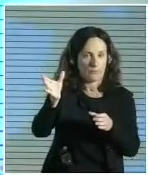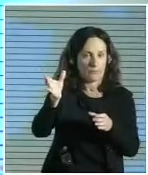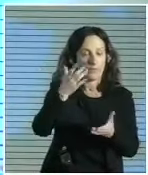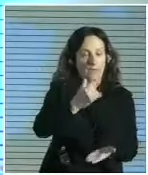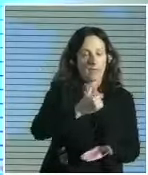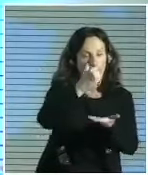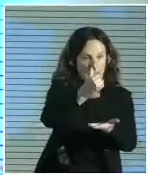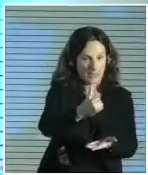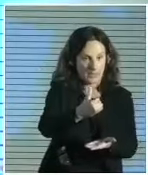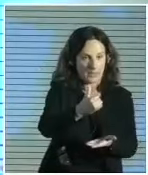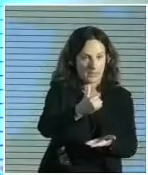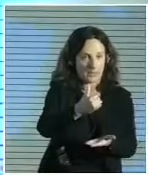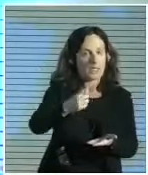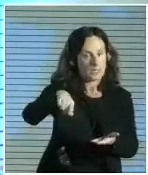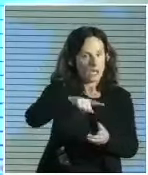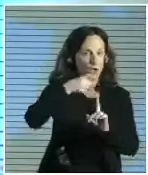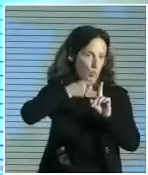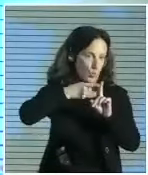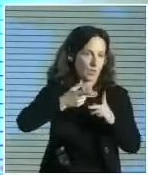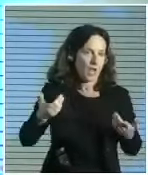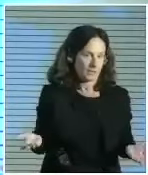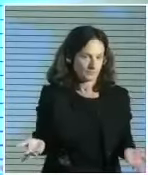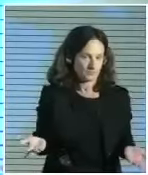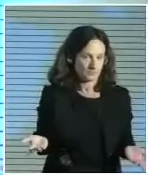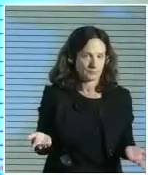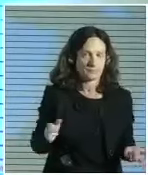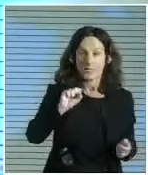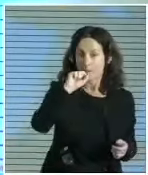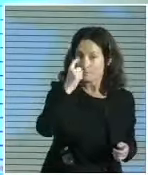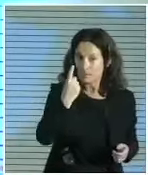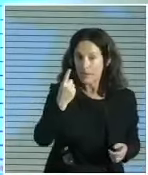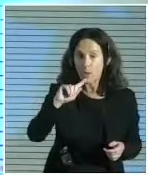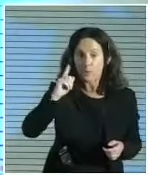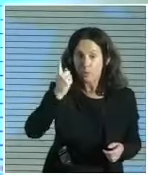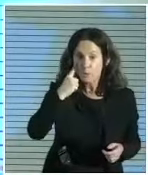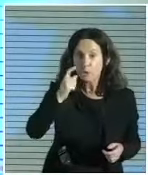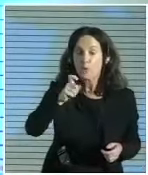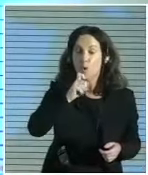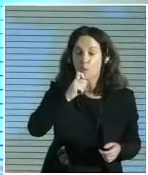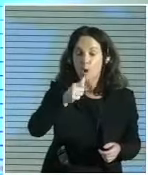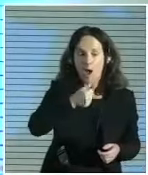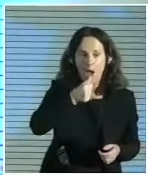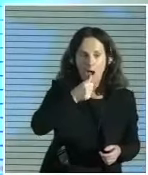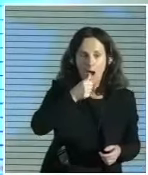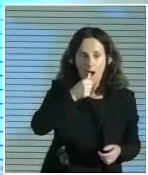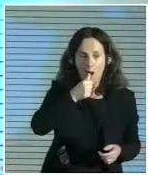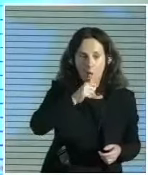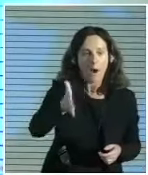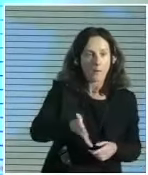to purify, how to produce this water. We found Norway